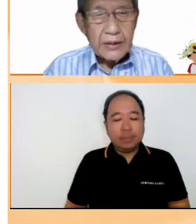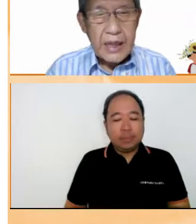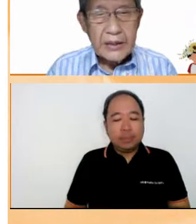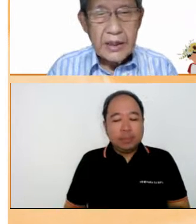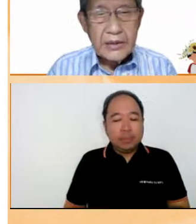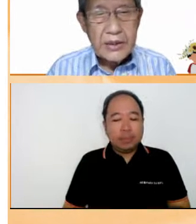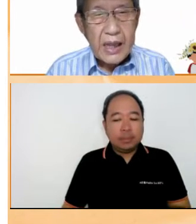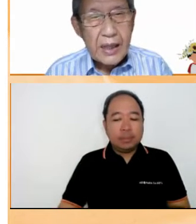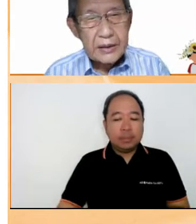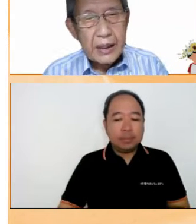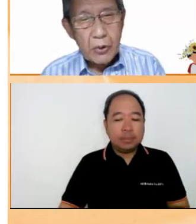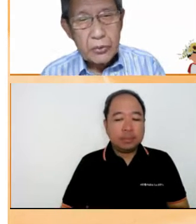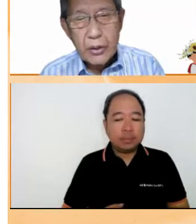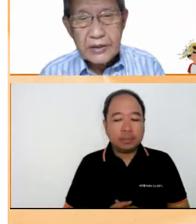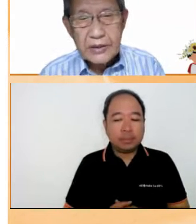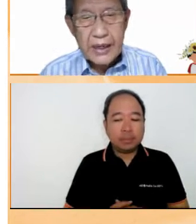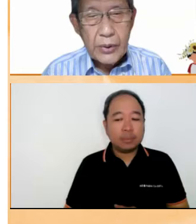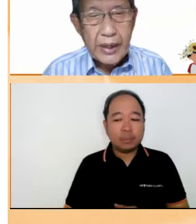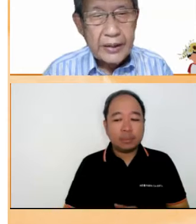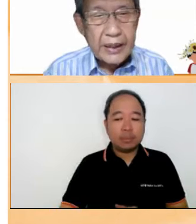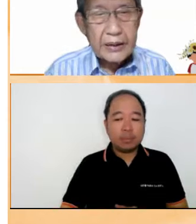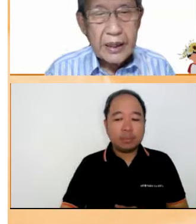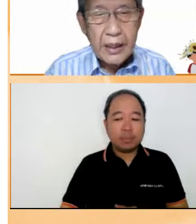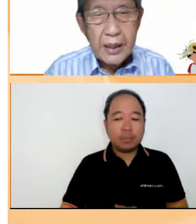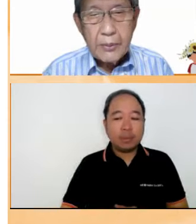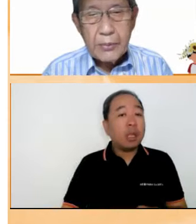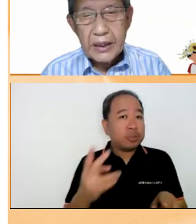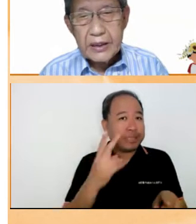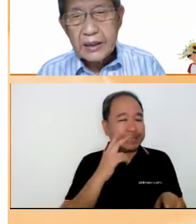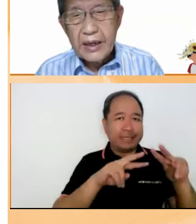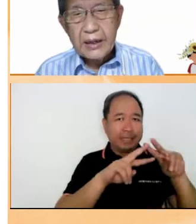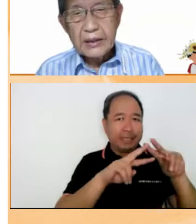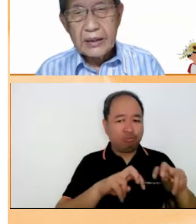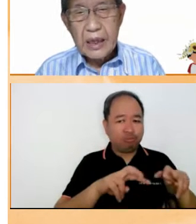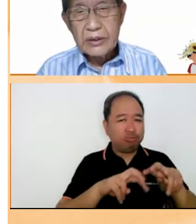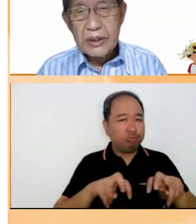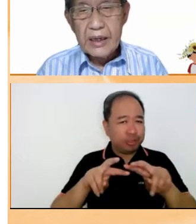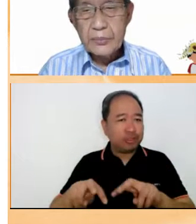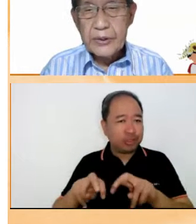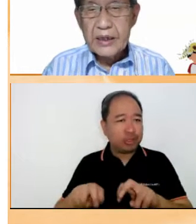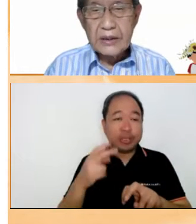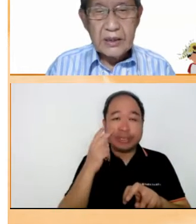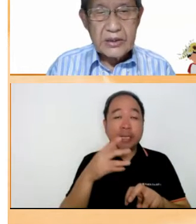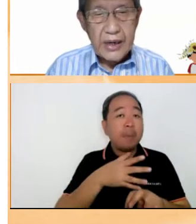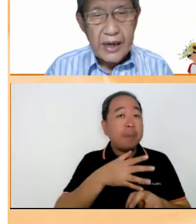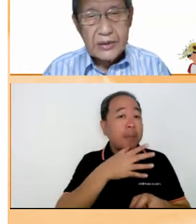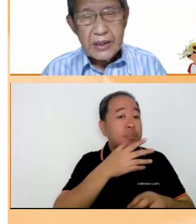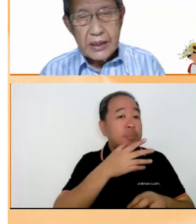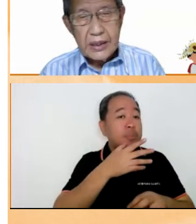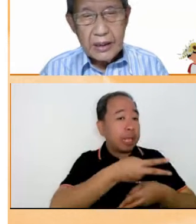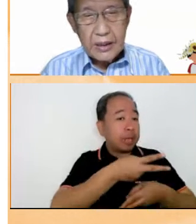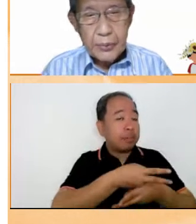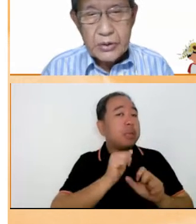There are studies that among rodents anyway, that maternal care can counteract prenatal